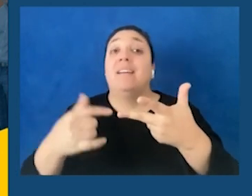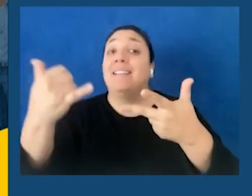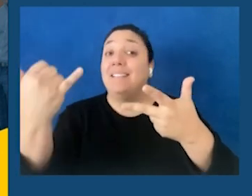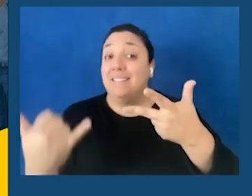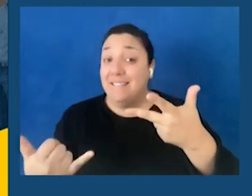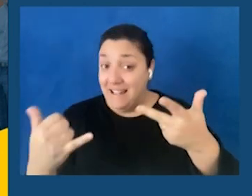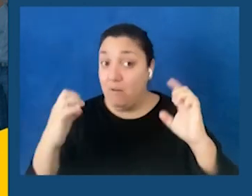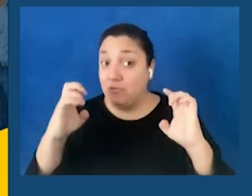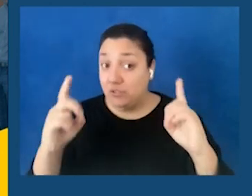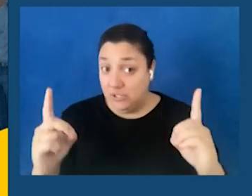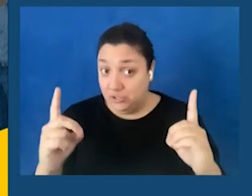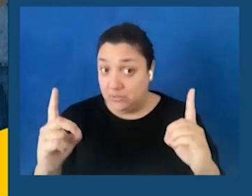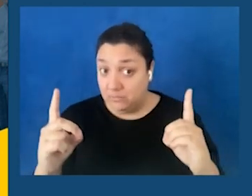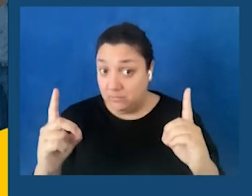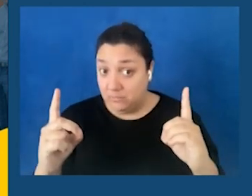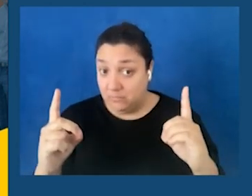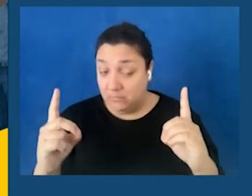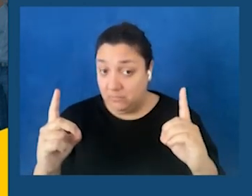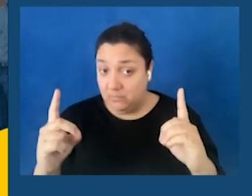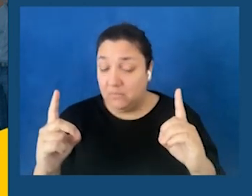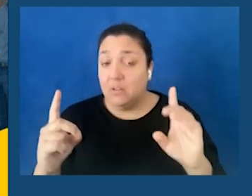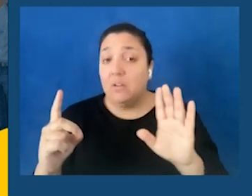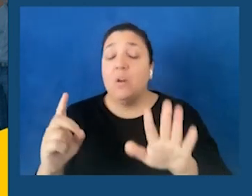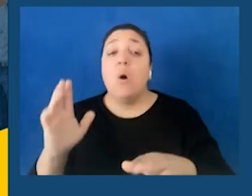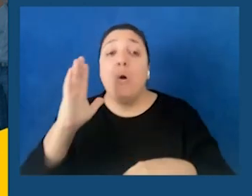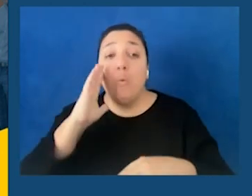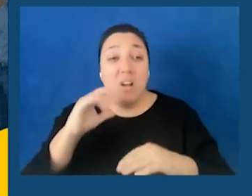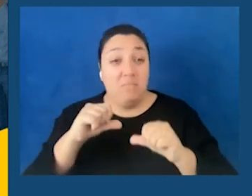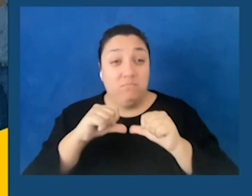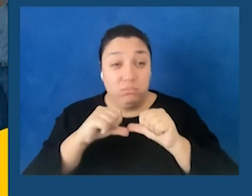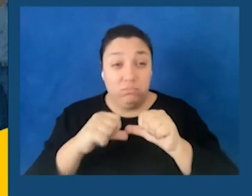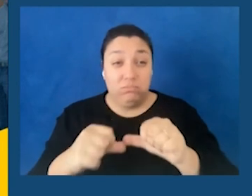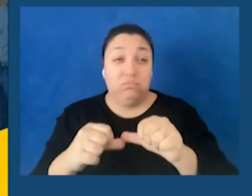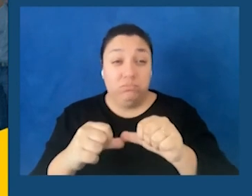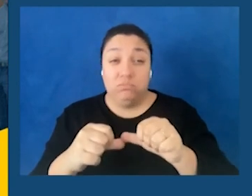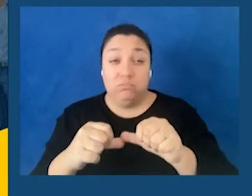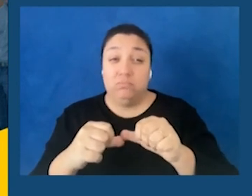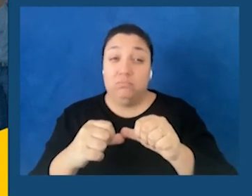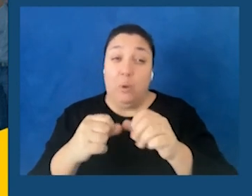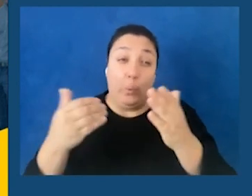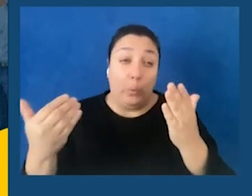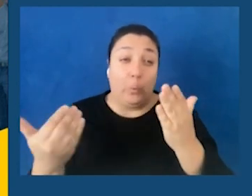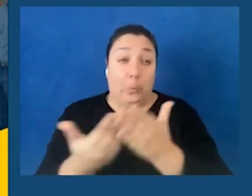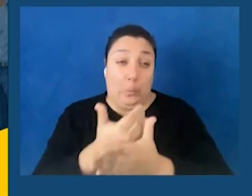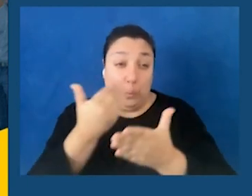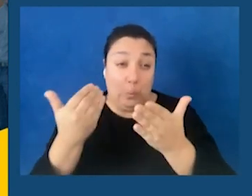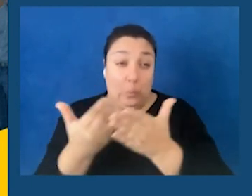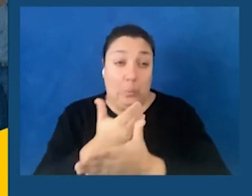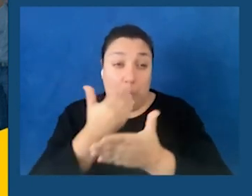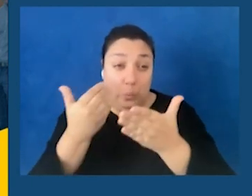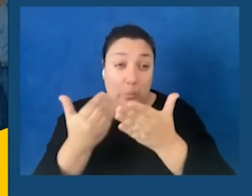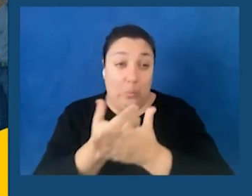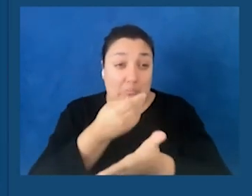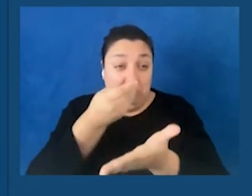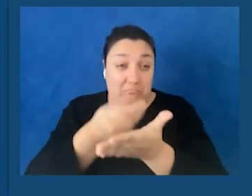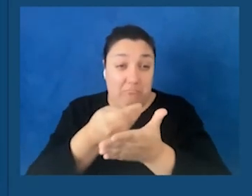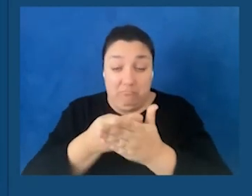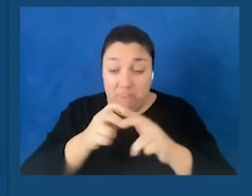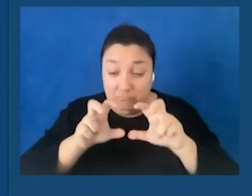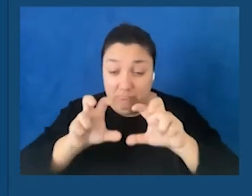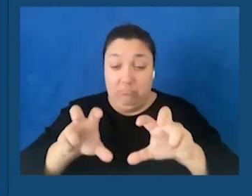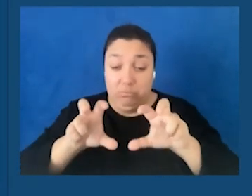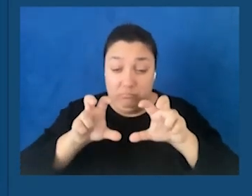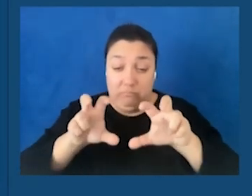making, and will continue to make, historic investments in helping our children get the best education possible. Now, we have